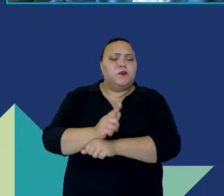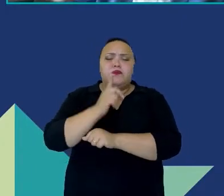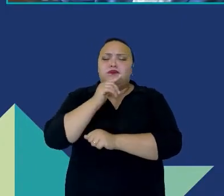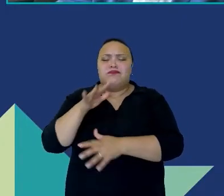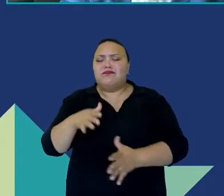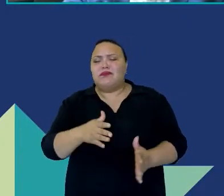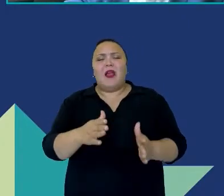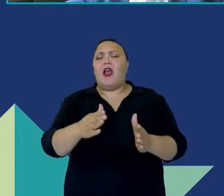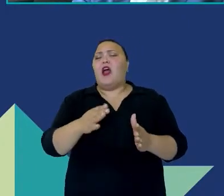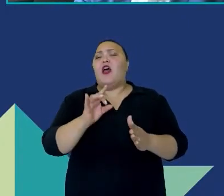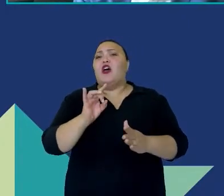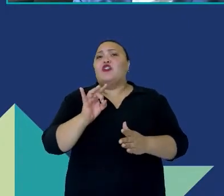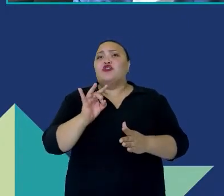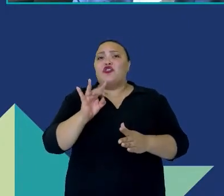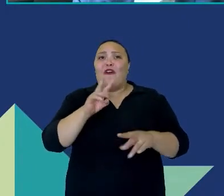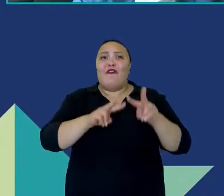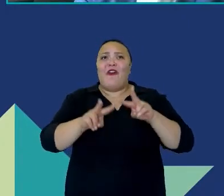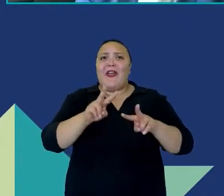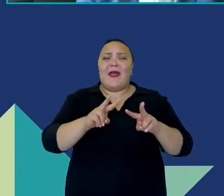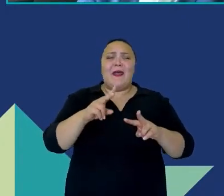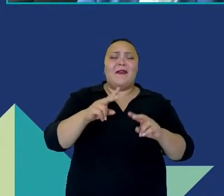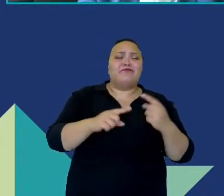not just the tailings facility.